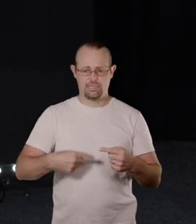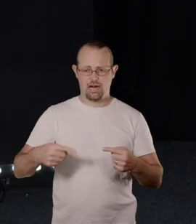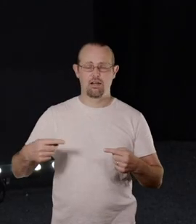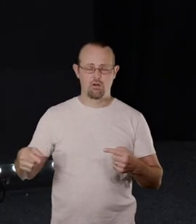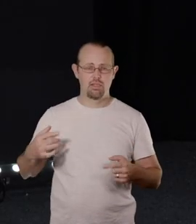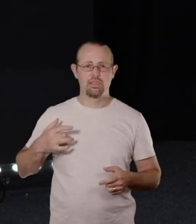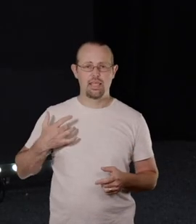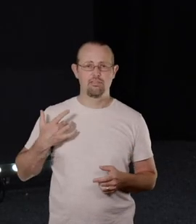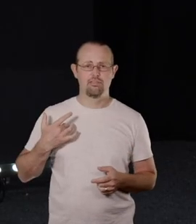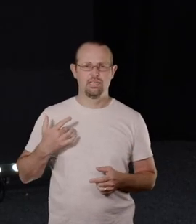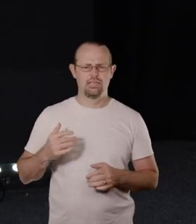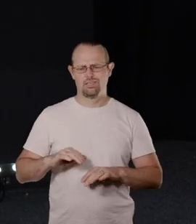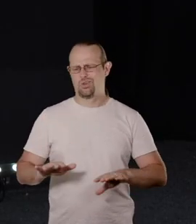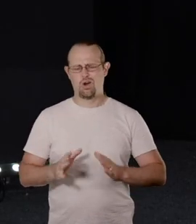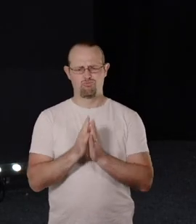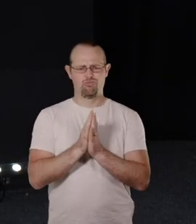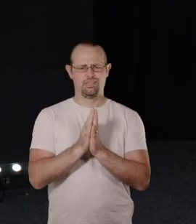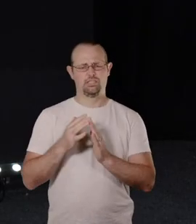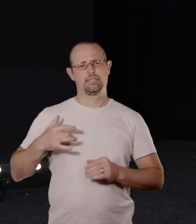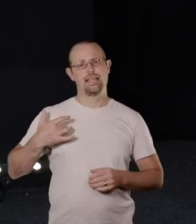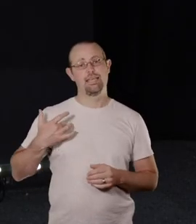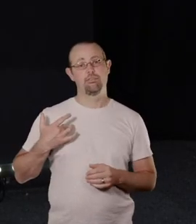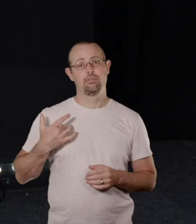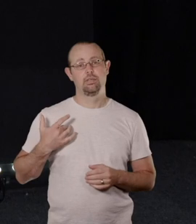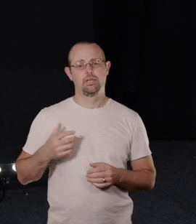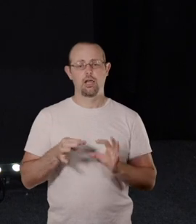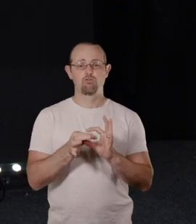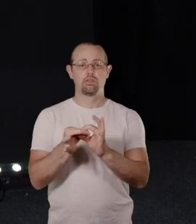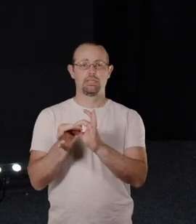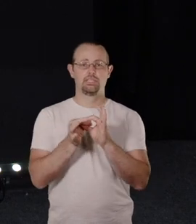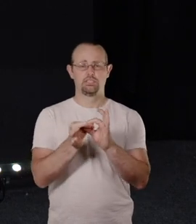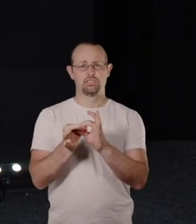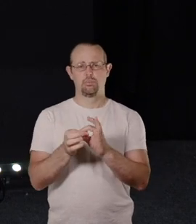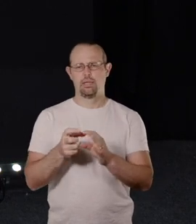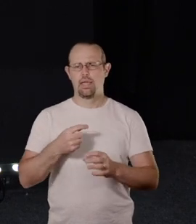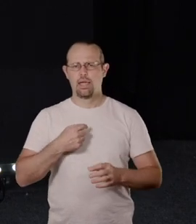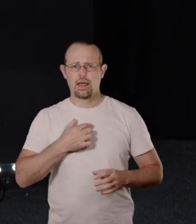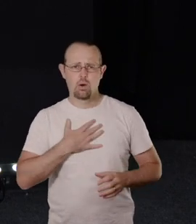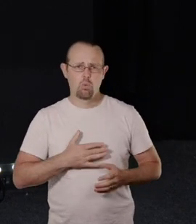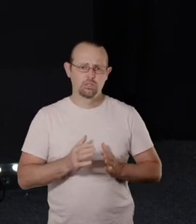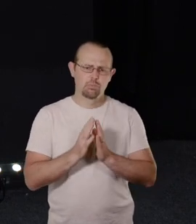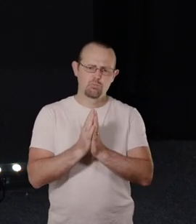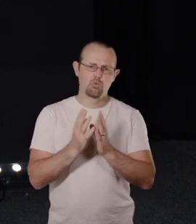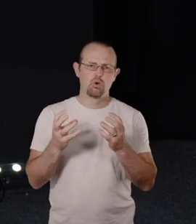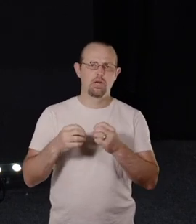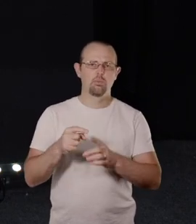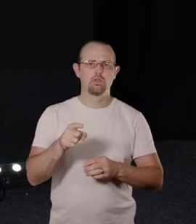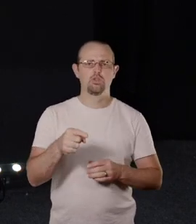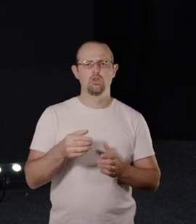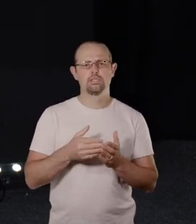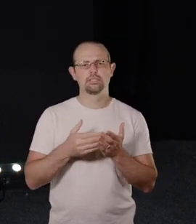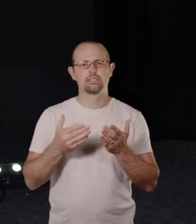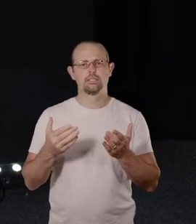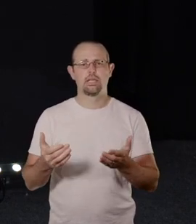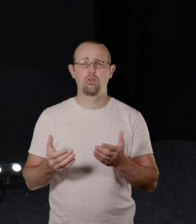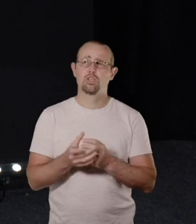life. He offers a relationship. And I really want to pray with you right now, if I may, that God would just step into your world. Please,